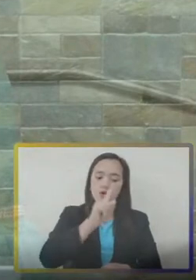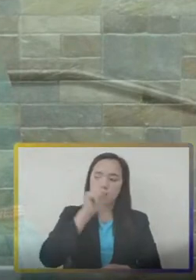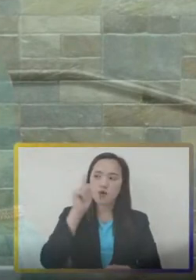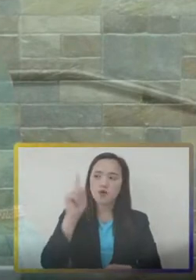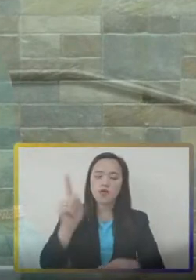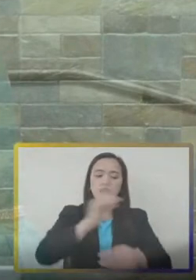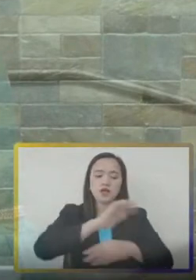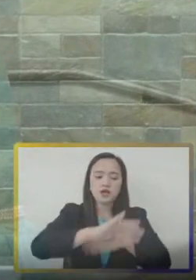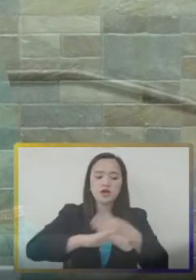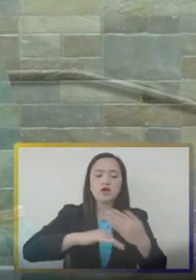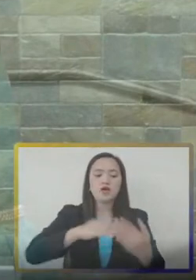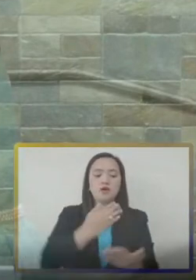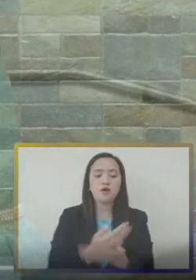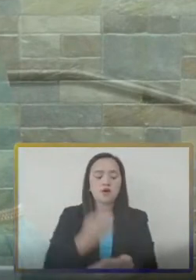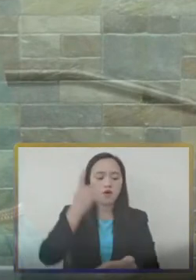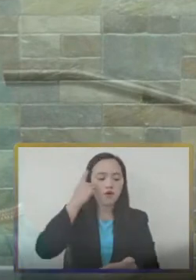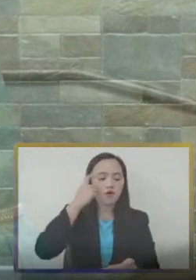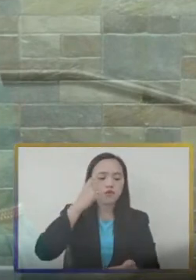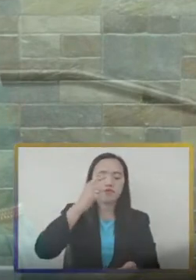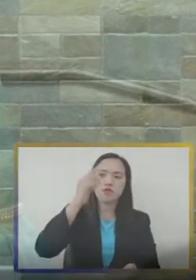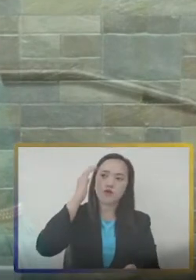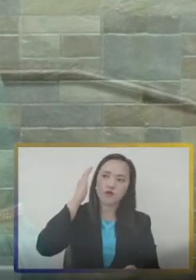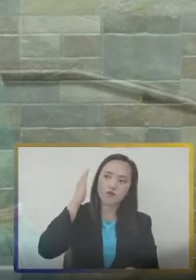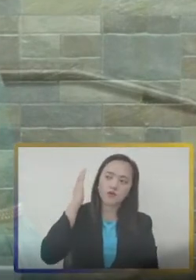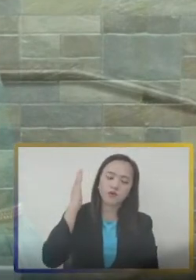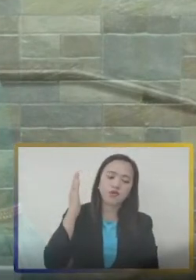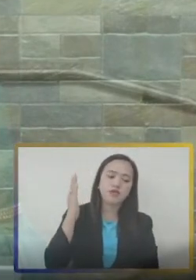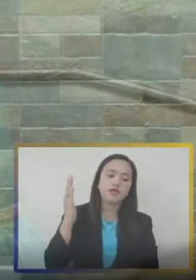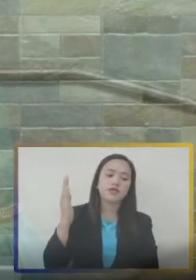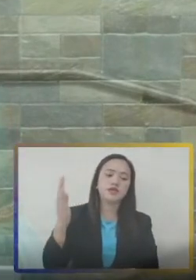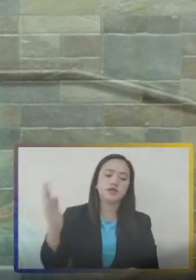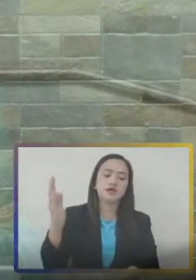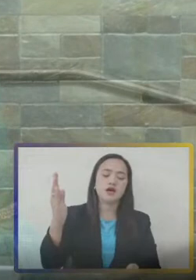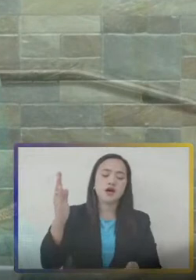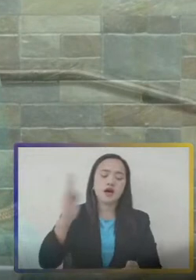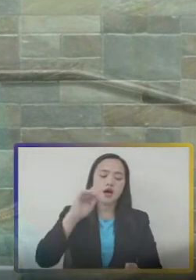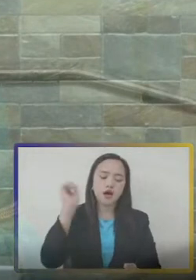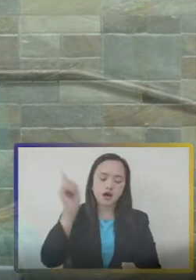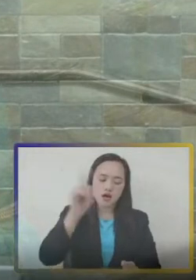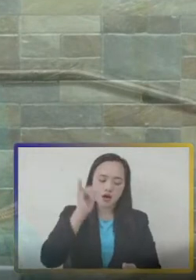ever only all for thee,